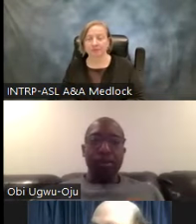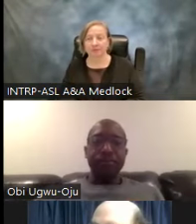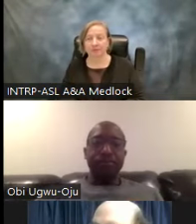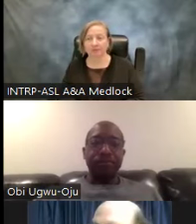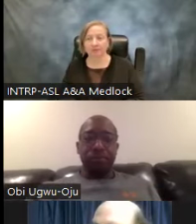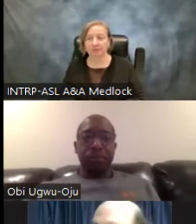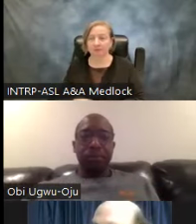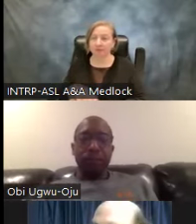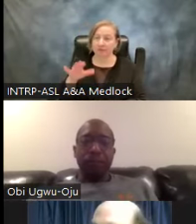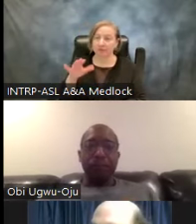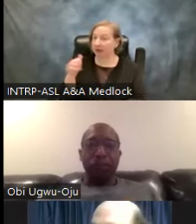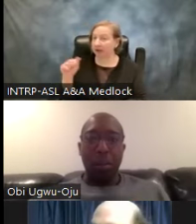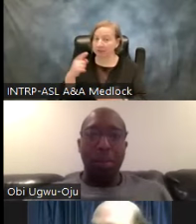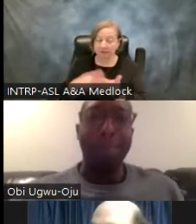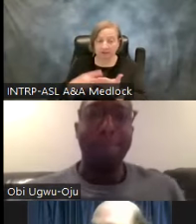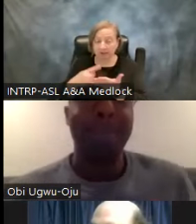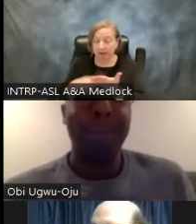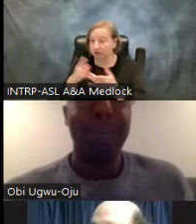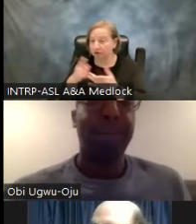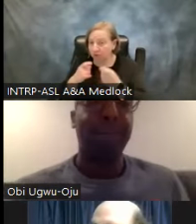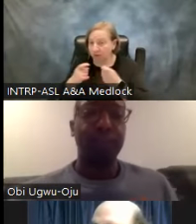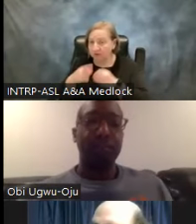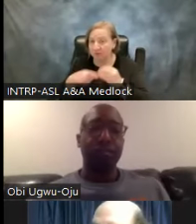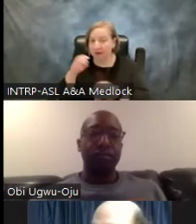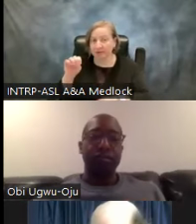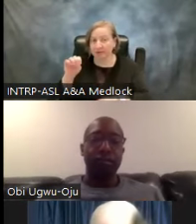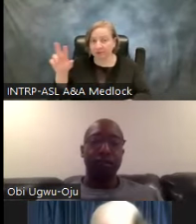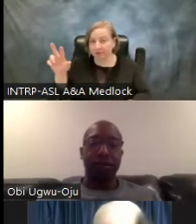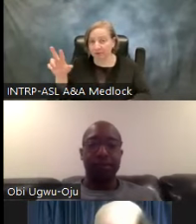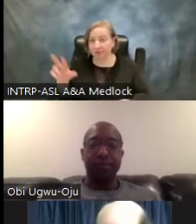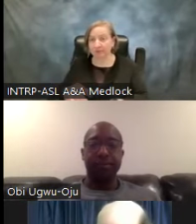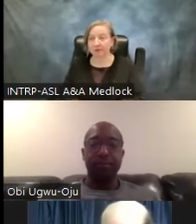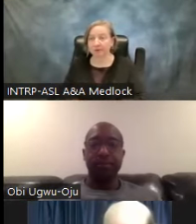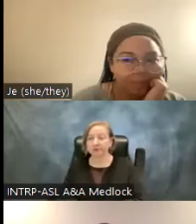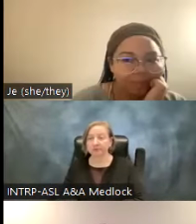Is there any discussion or question about E3?